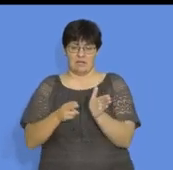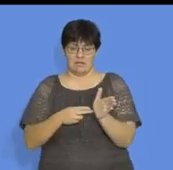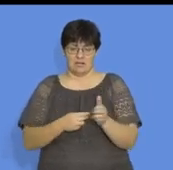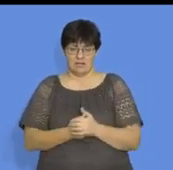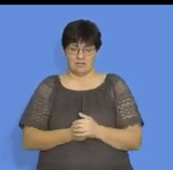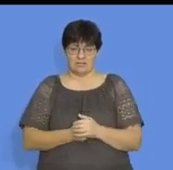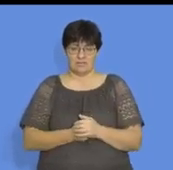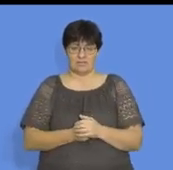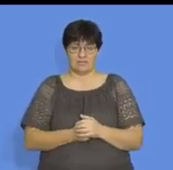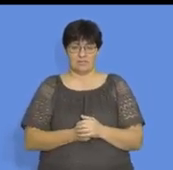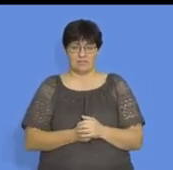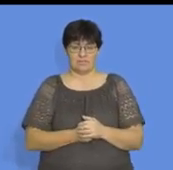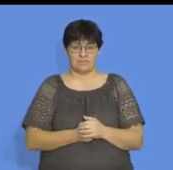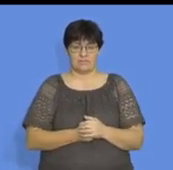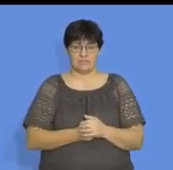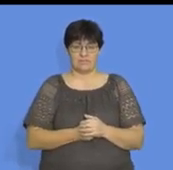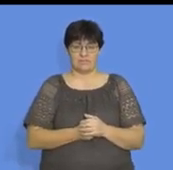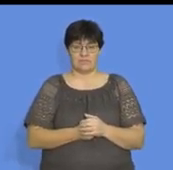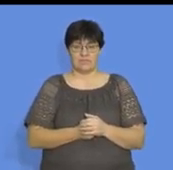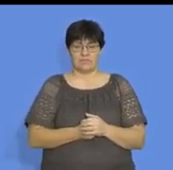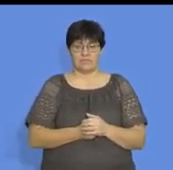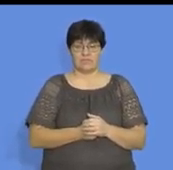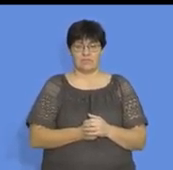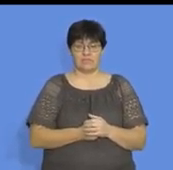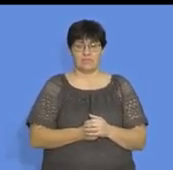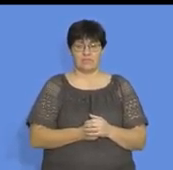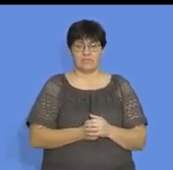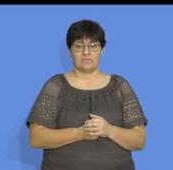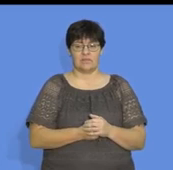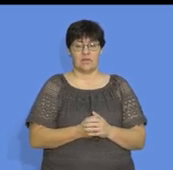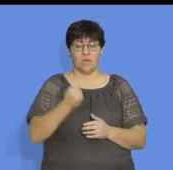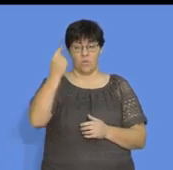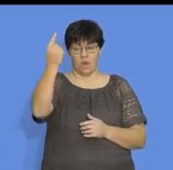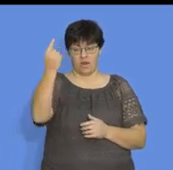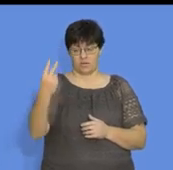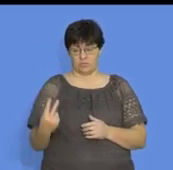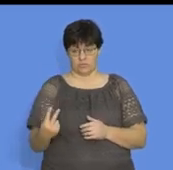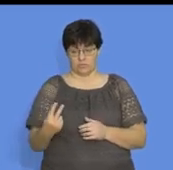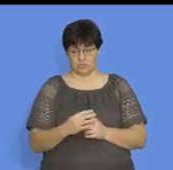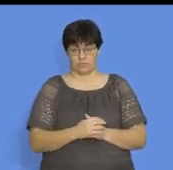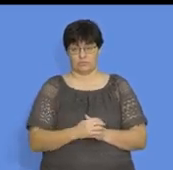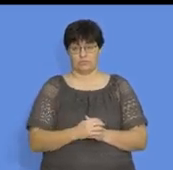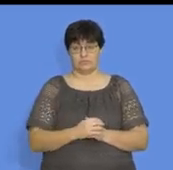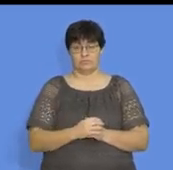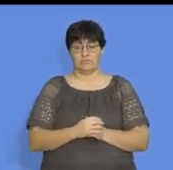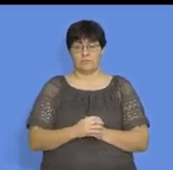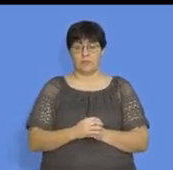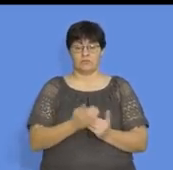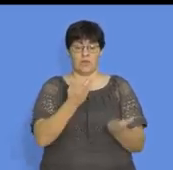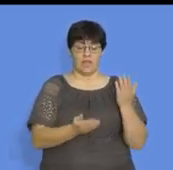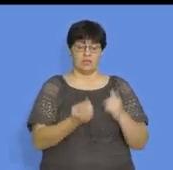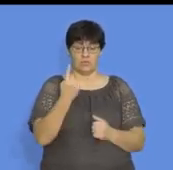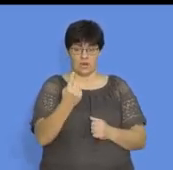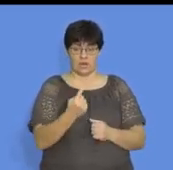Equation 1, equation 2, Then I will just say equation